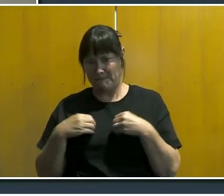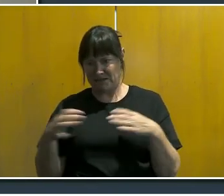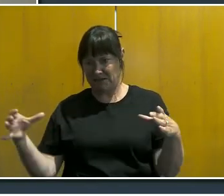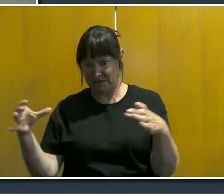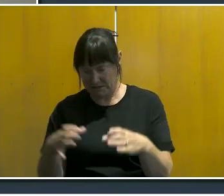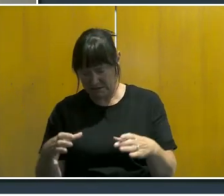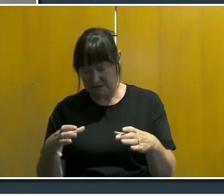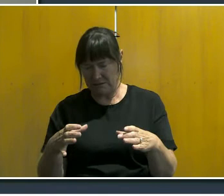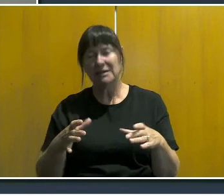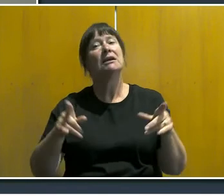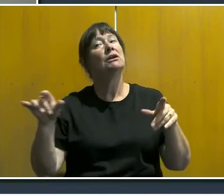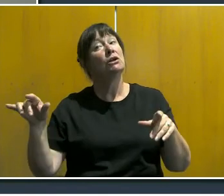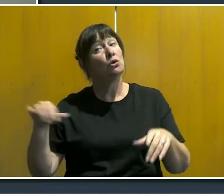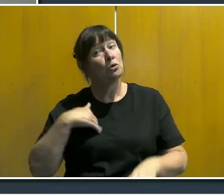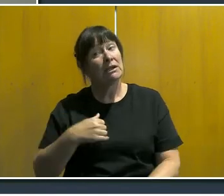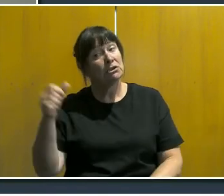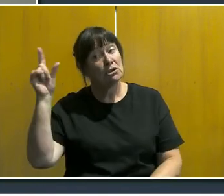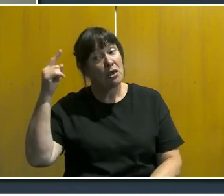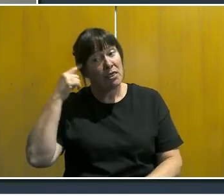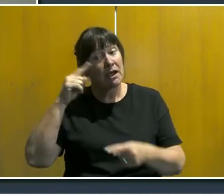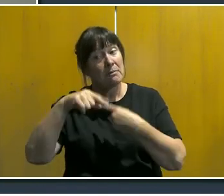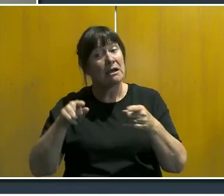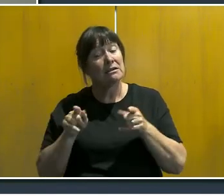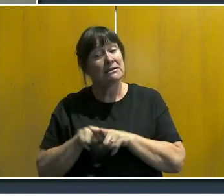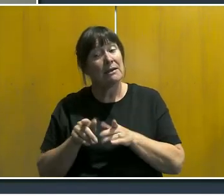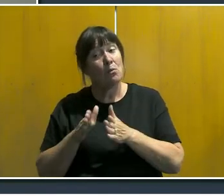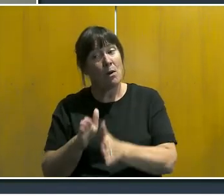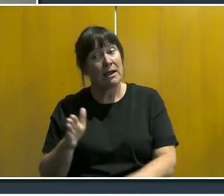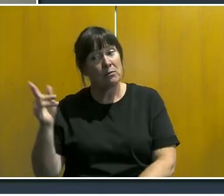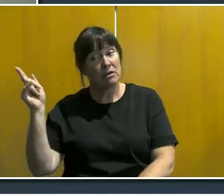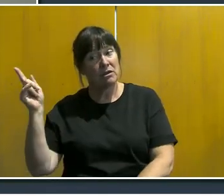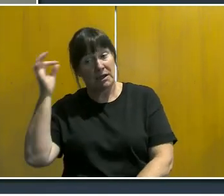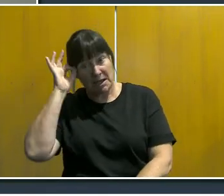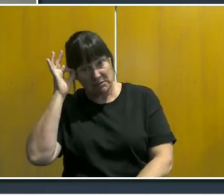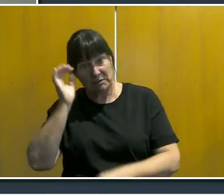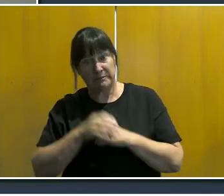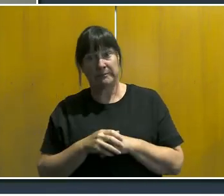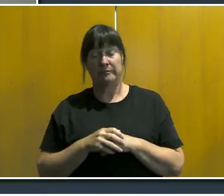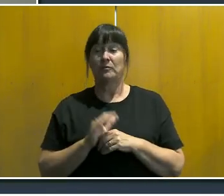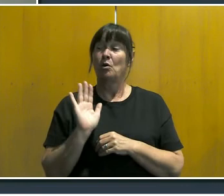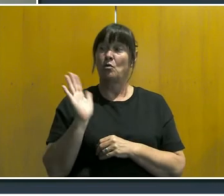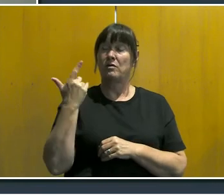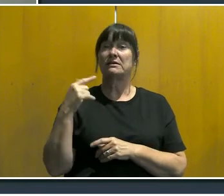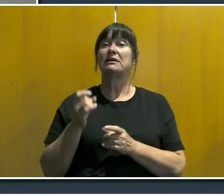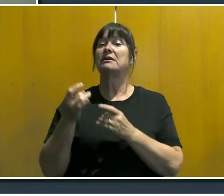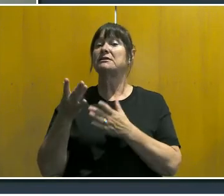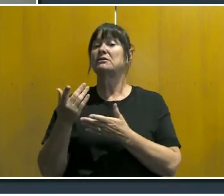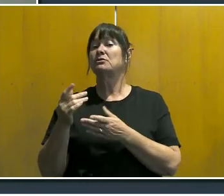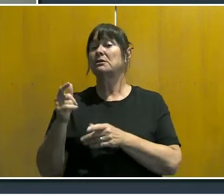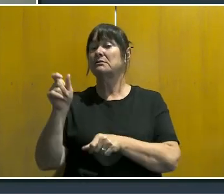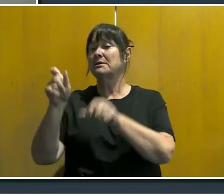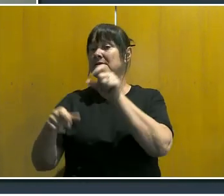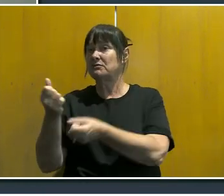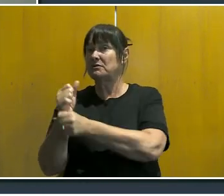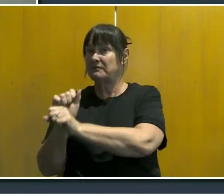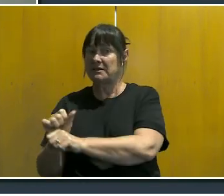it's not relevant here, but the Hawke's Bay Regional Council picked up civil defence some time back. My rates for the Hawke's Bay Regional Council